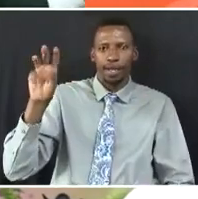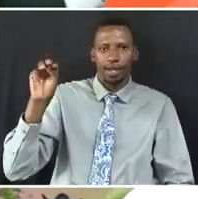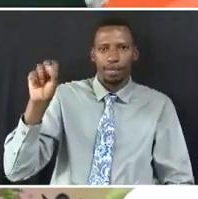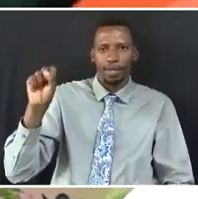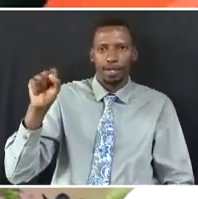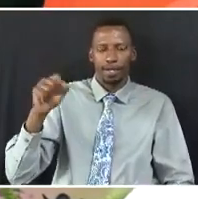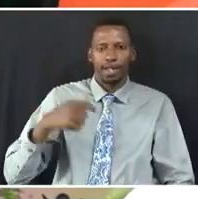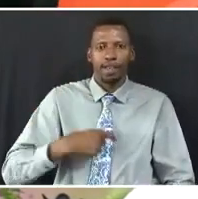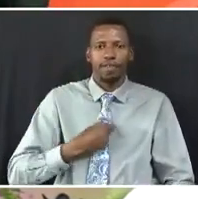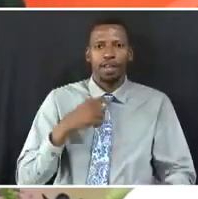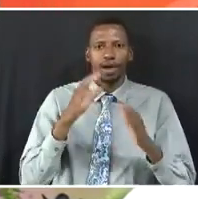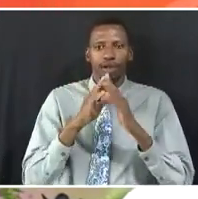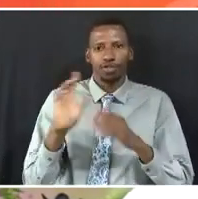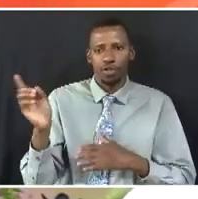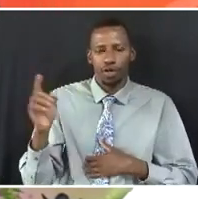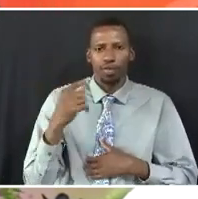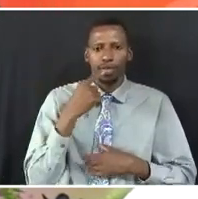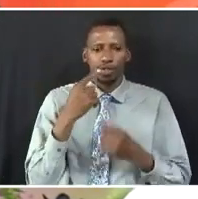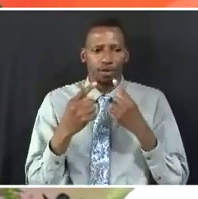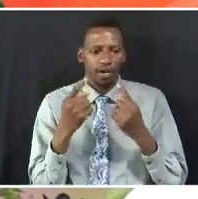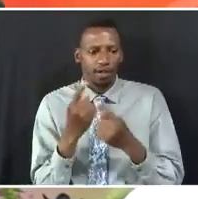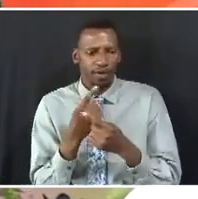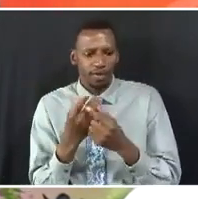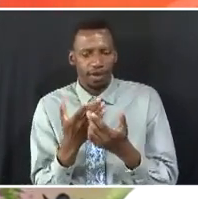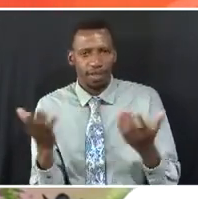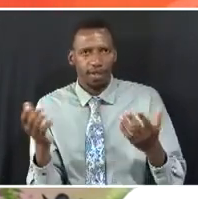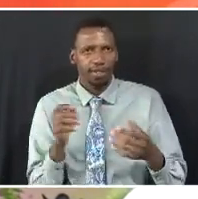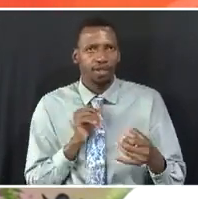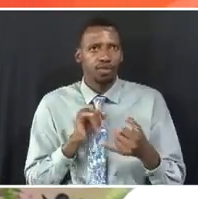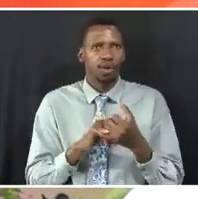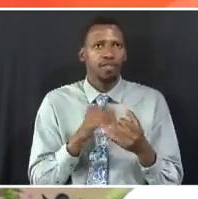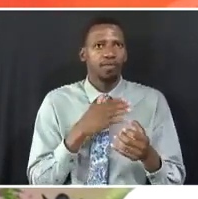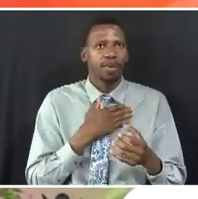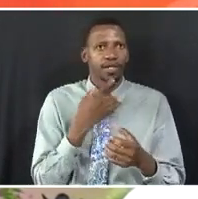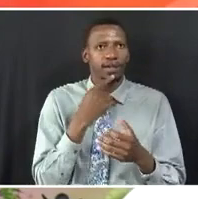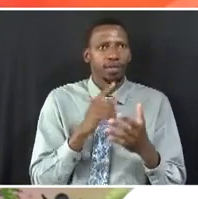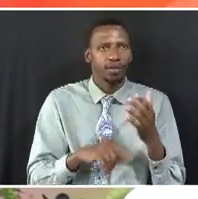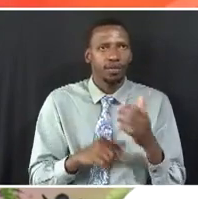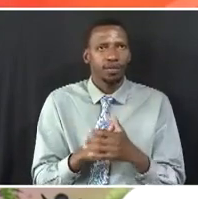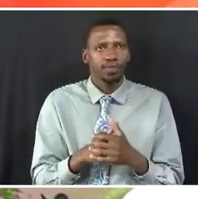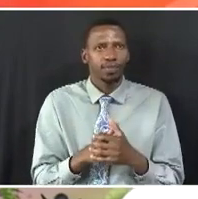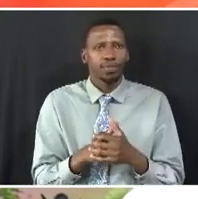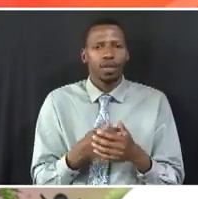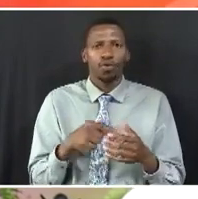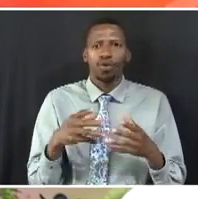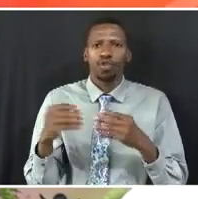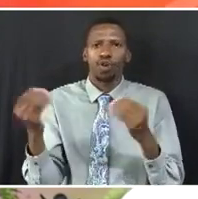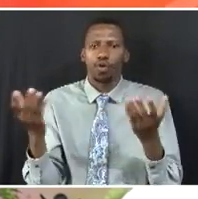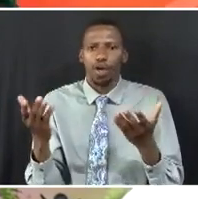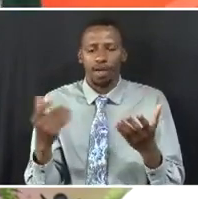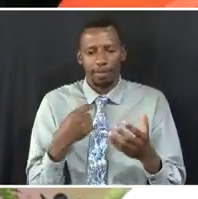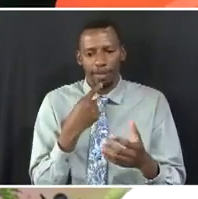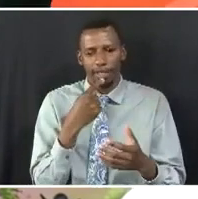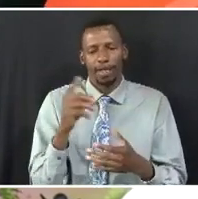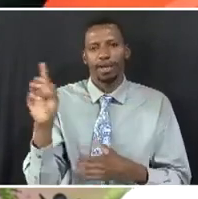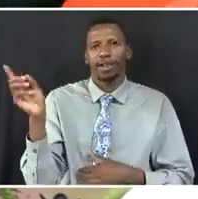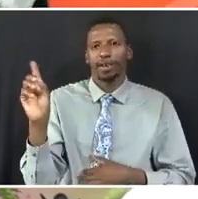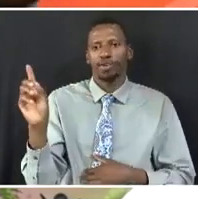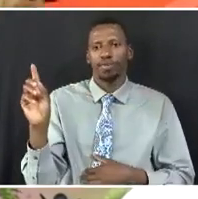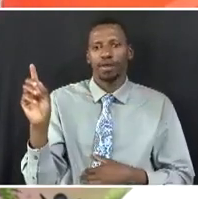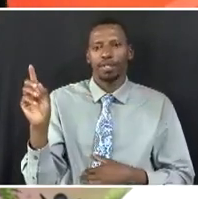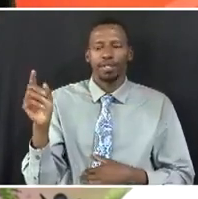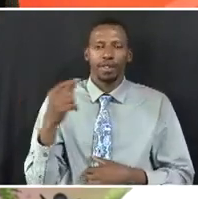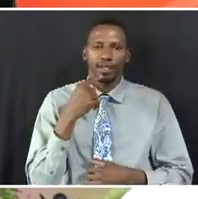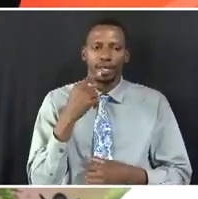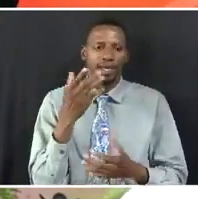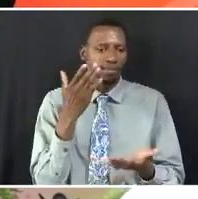Nairobi, and she started talking about different things, my wife said, where are we exactly going? I said, I'm going to Nairobi. She said, I may